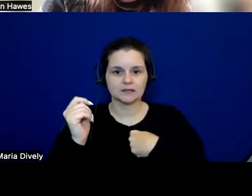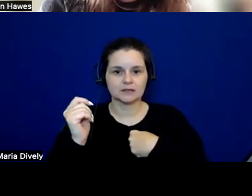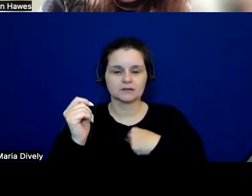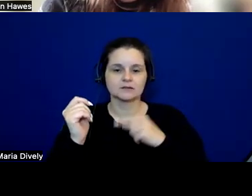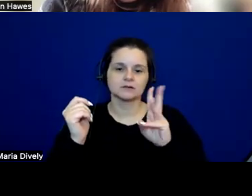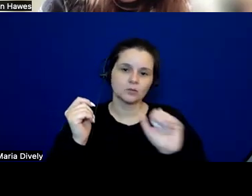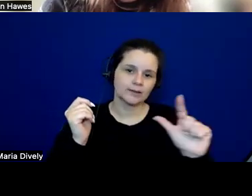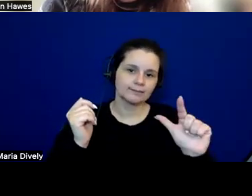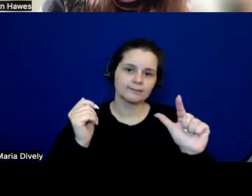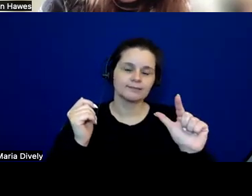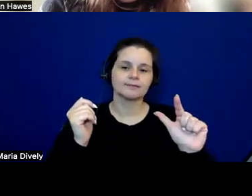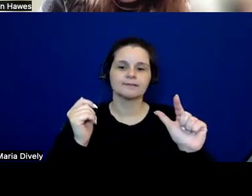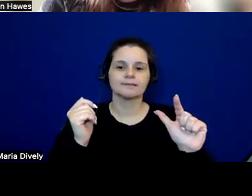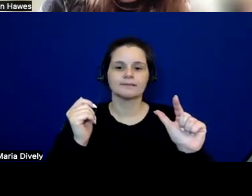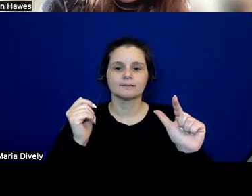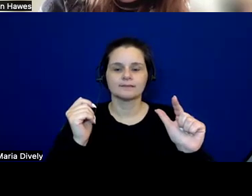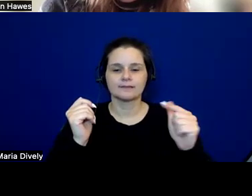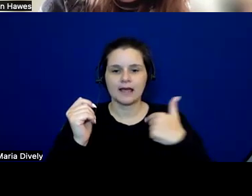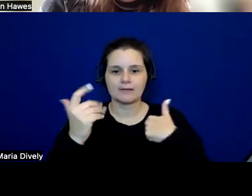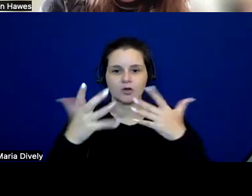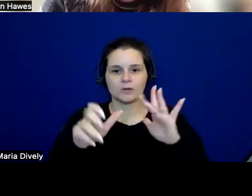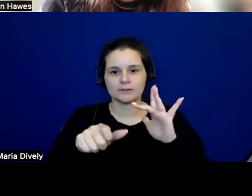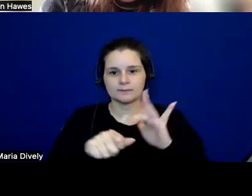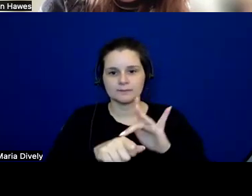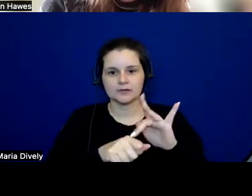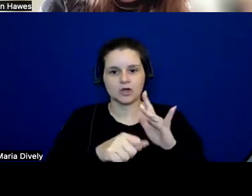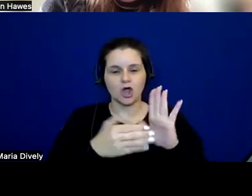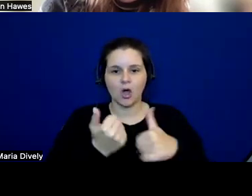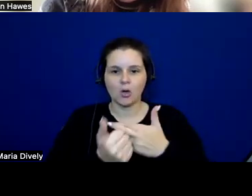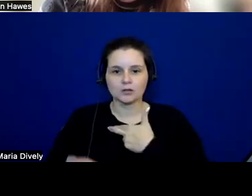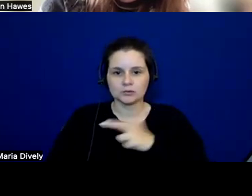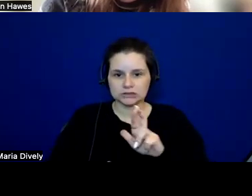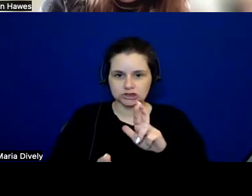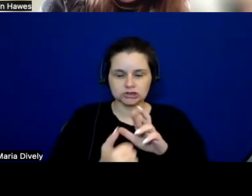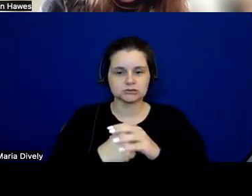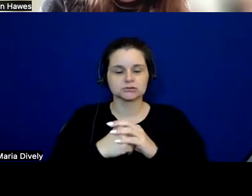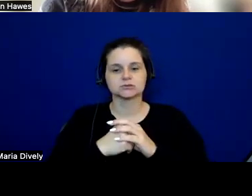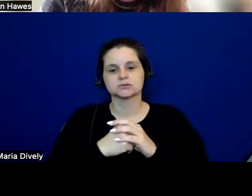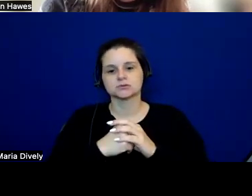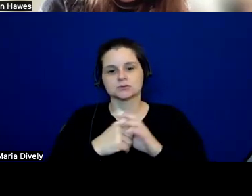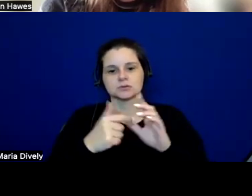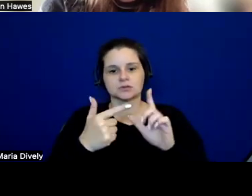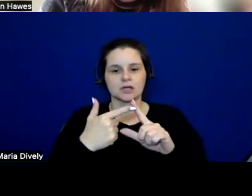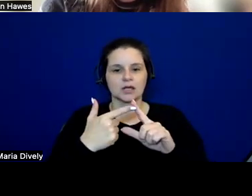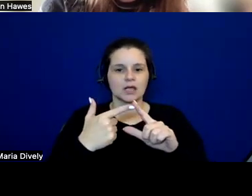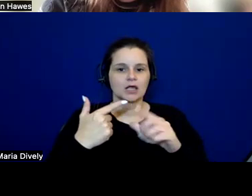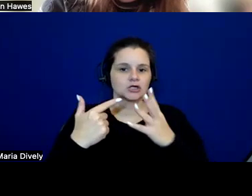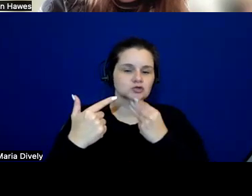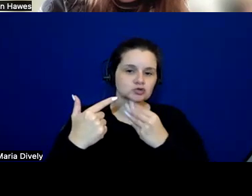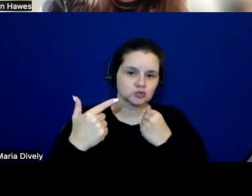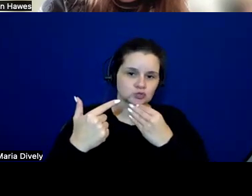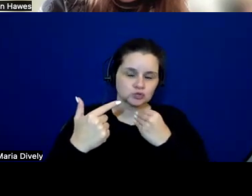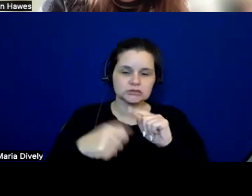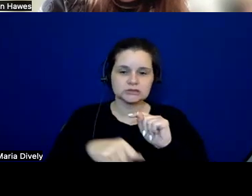well, I've been to all of the religions. I've been to a Jewish synagogue. I've been